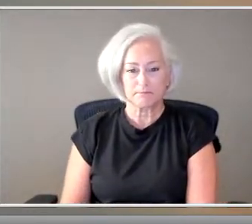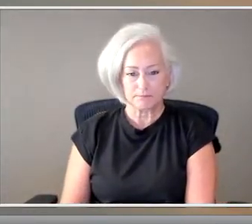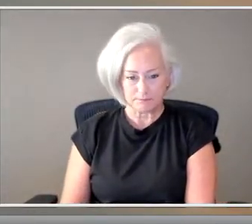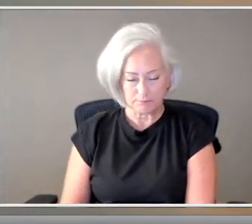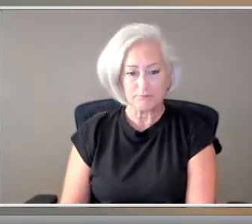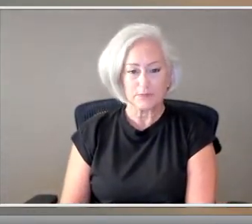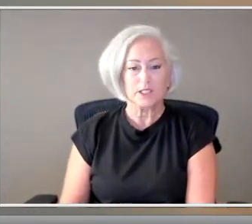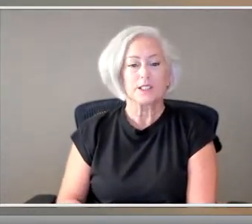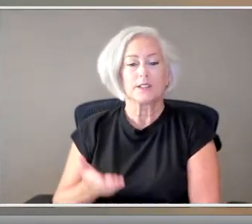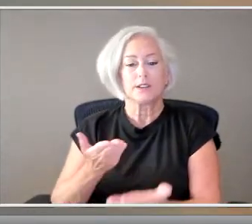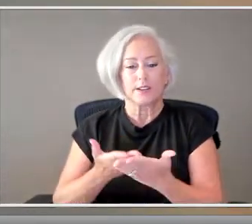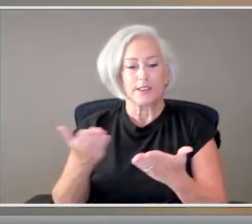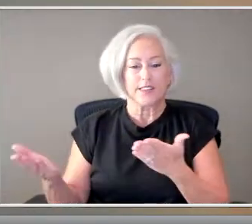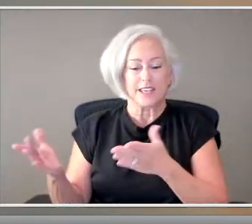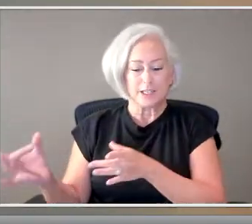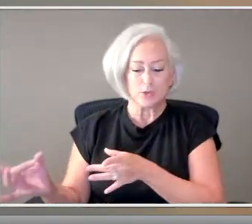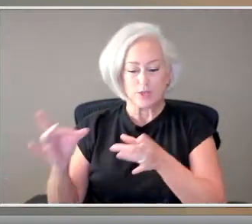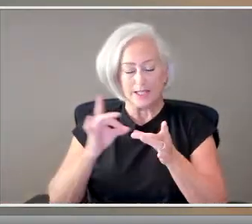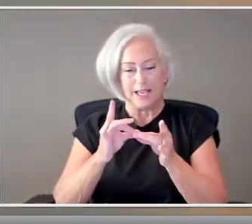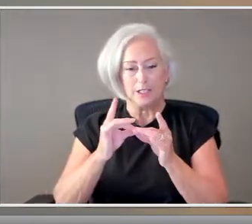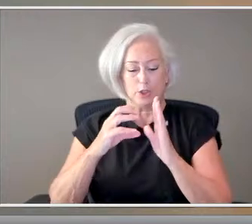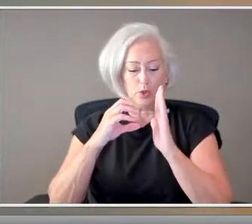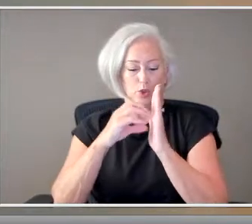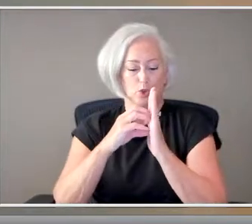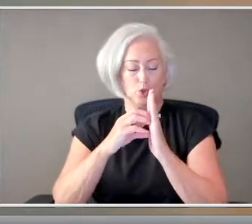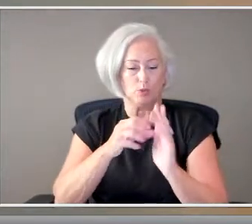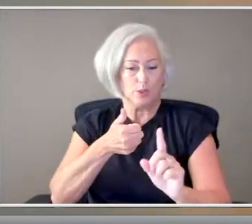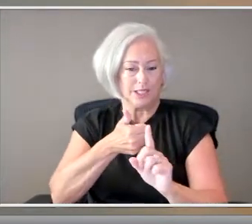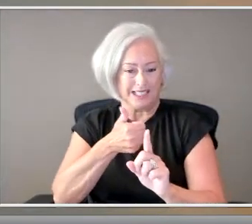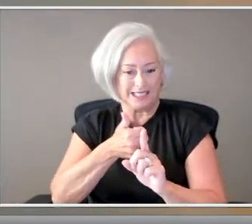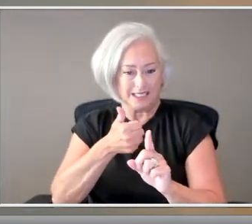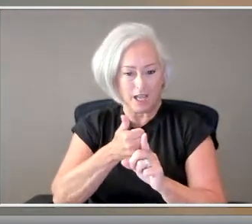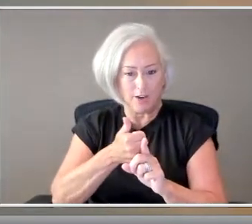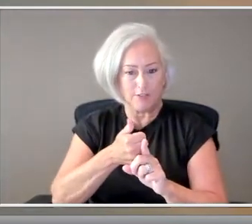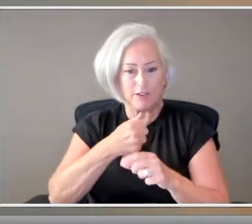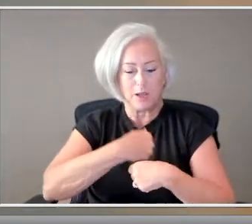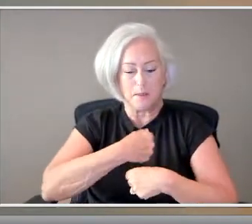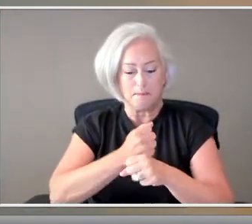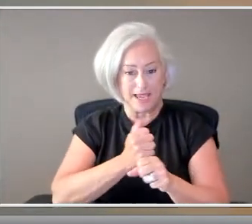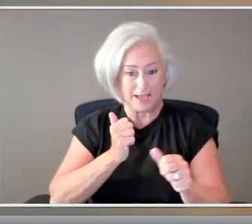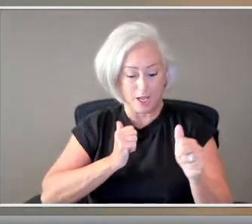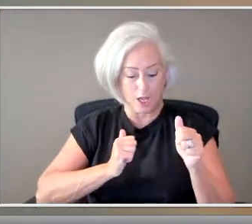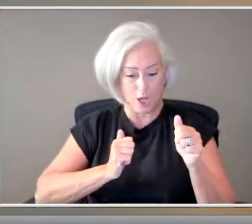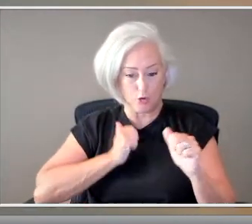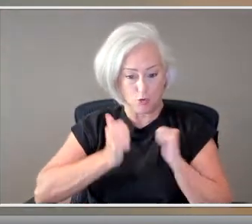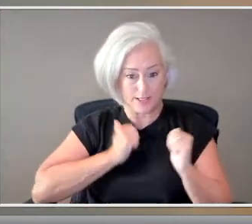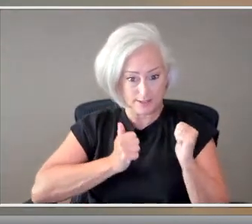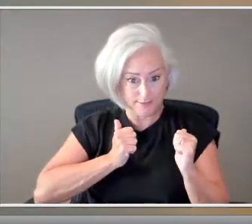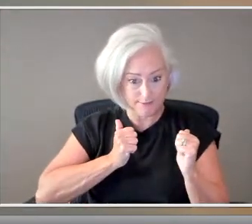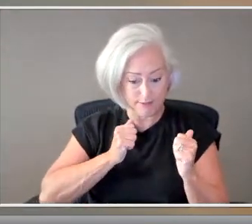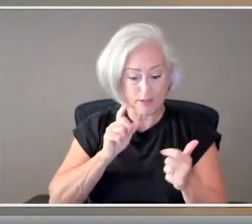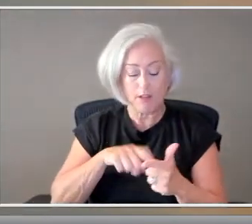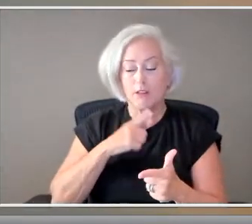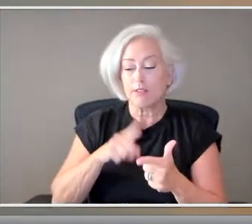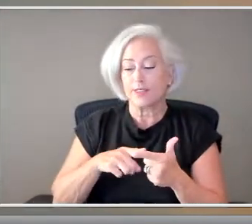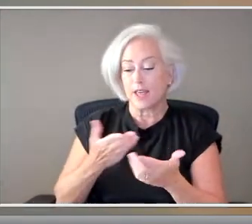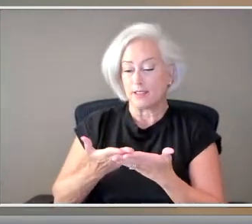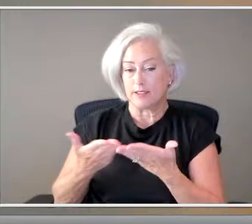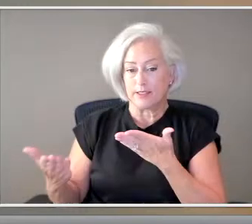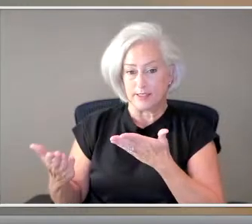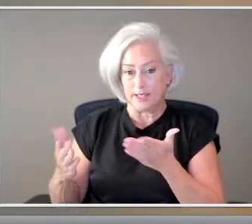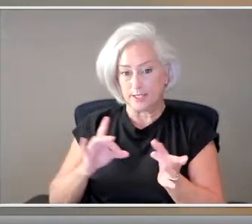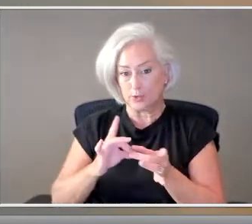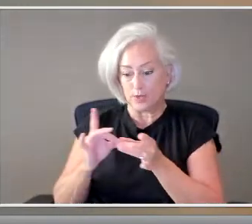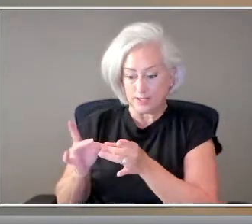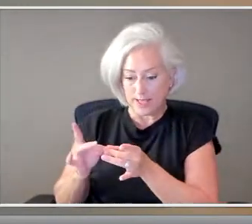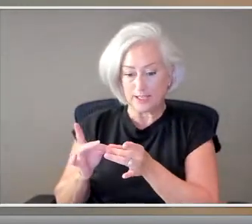factors associated with the tumor itself that makes it aggressive, and then there's factors that associate with how far